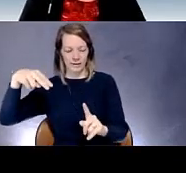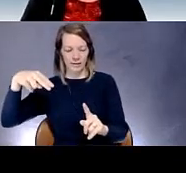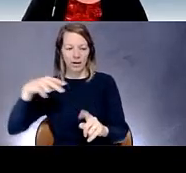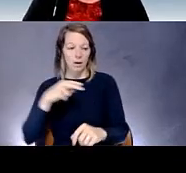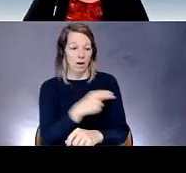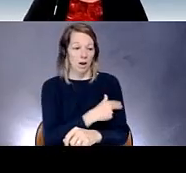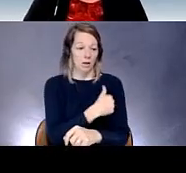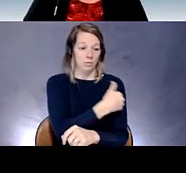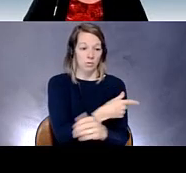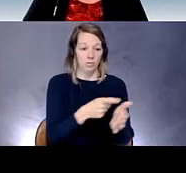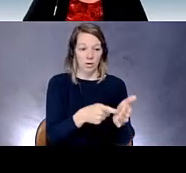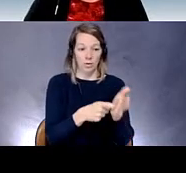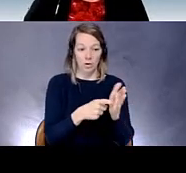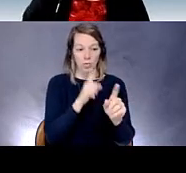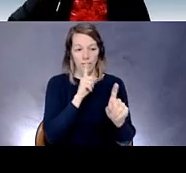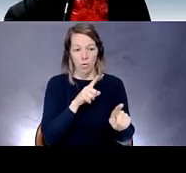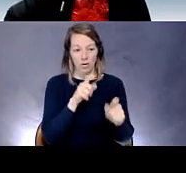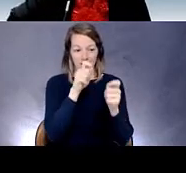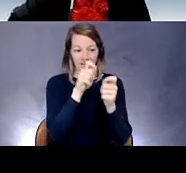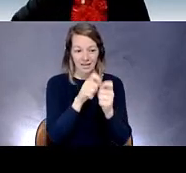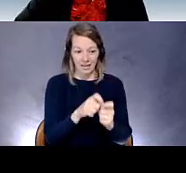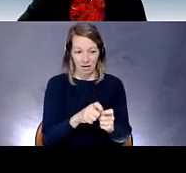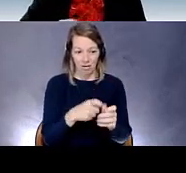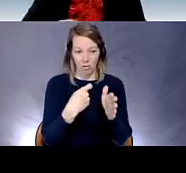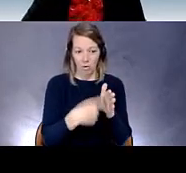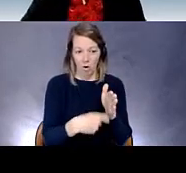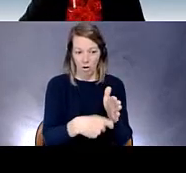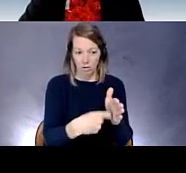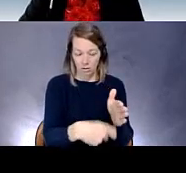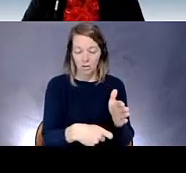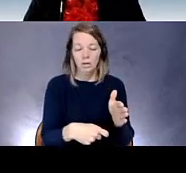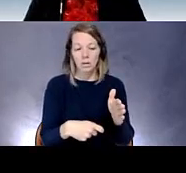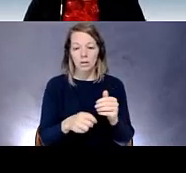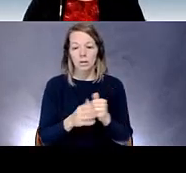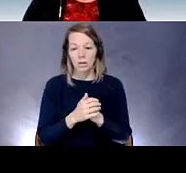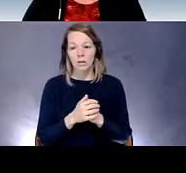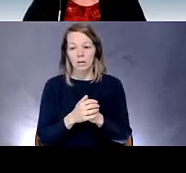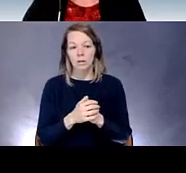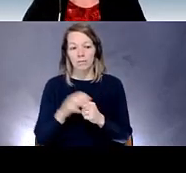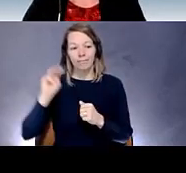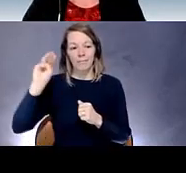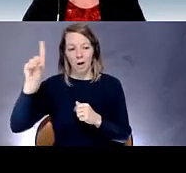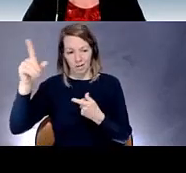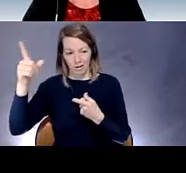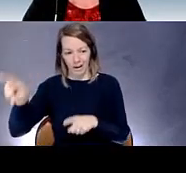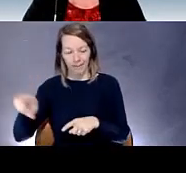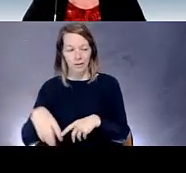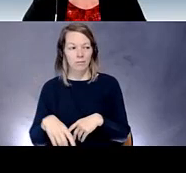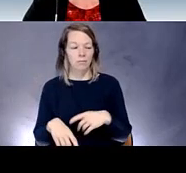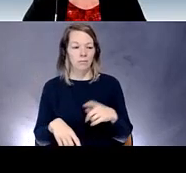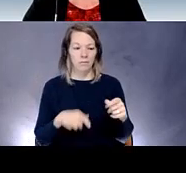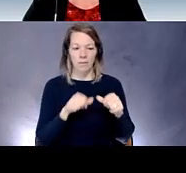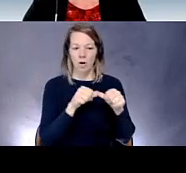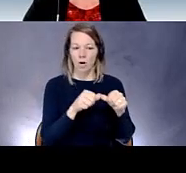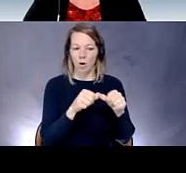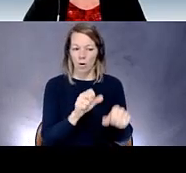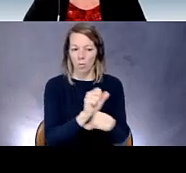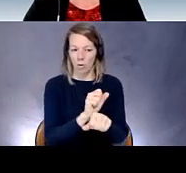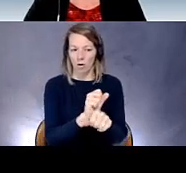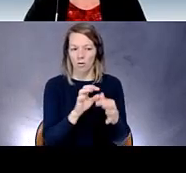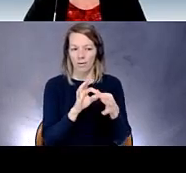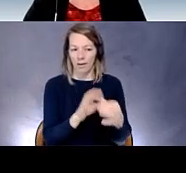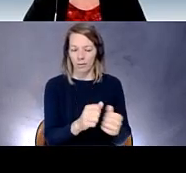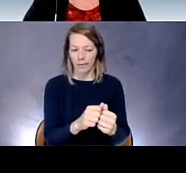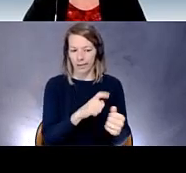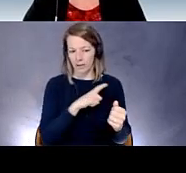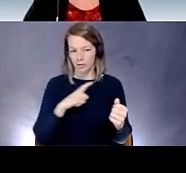hospitals are required to report detailed costs. We have that in Maryland. We have some ongoing work. We're working with